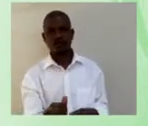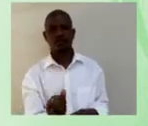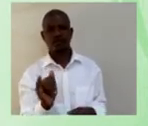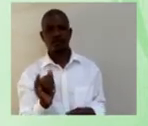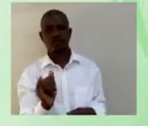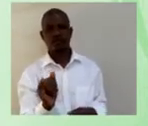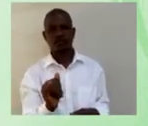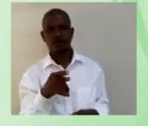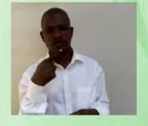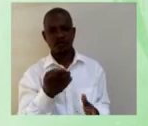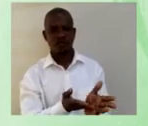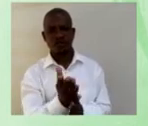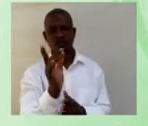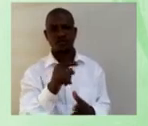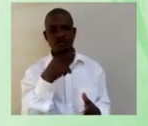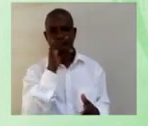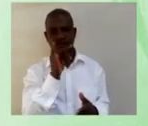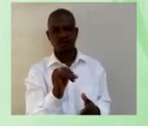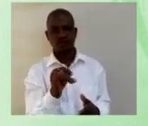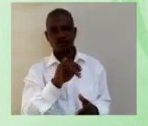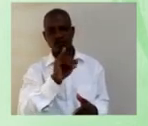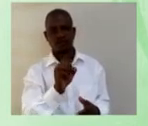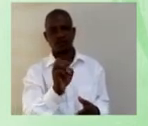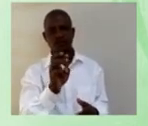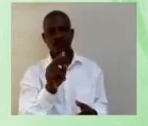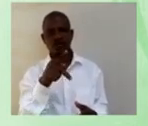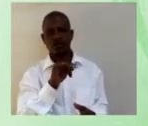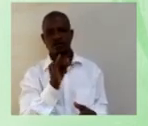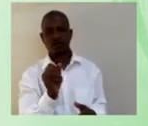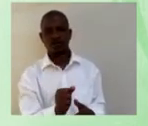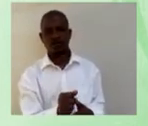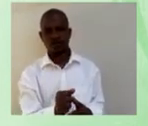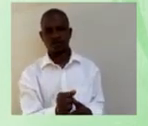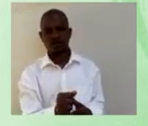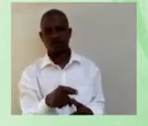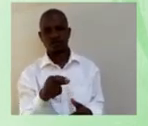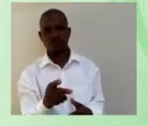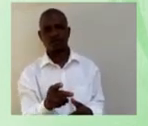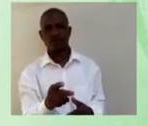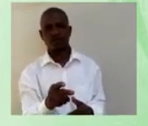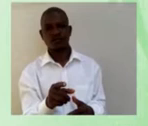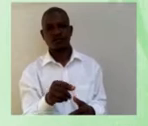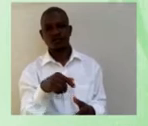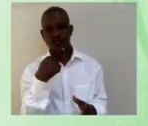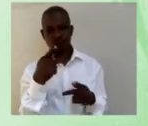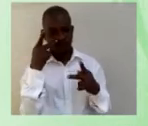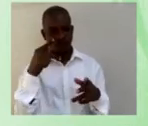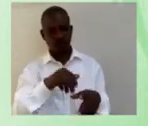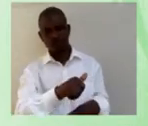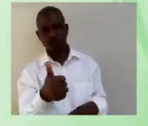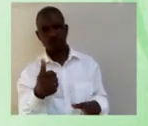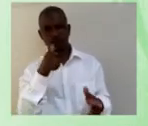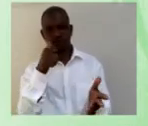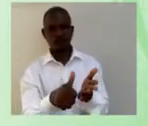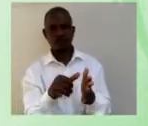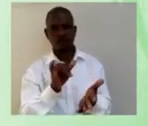J-E-O-P-A-R-D-Y. The correct pronunciation is jeopardy, not jeopardy. Let's look at